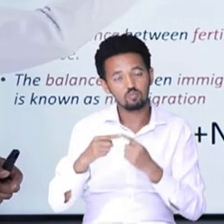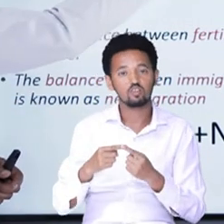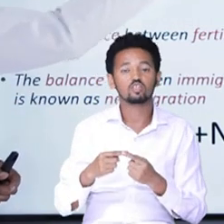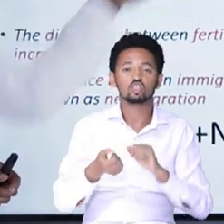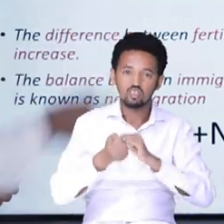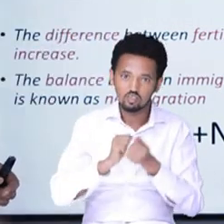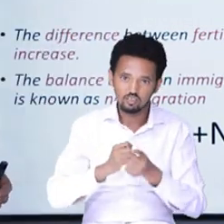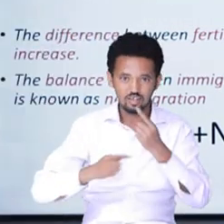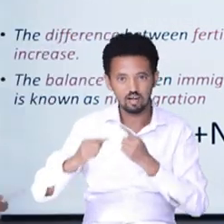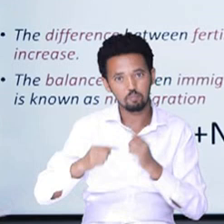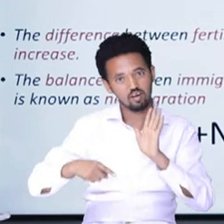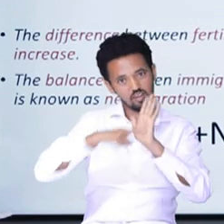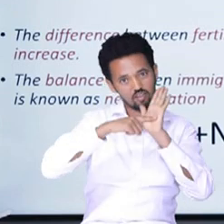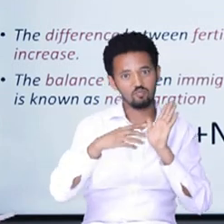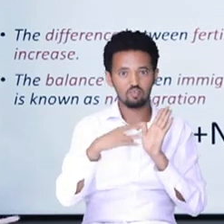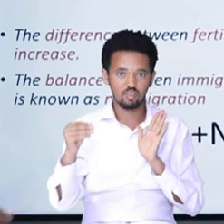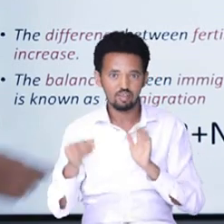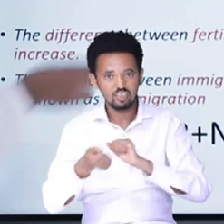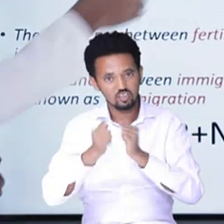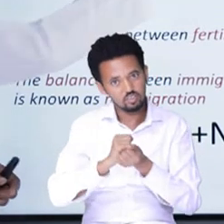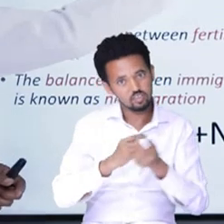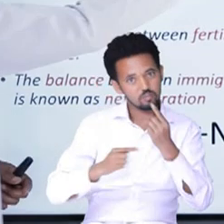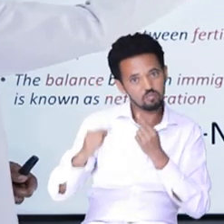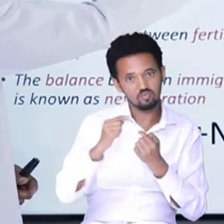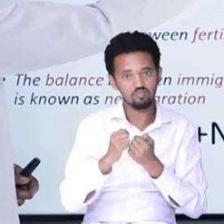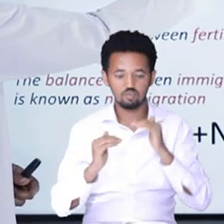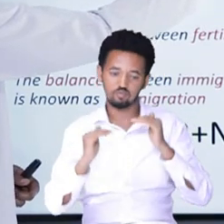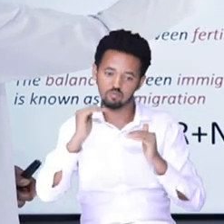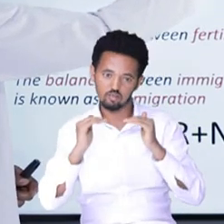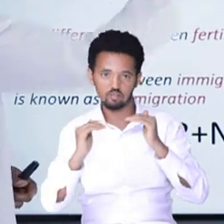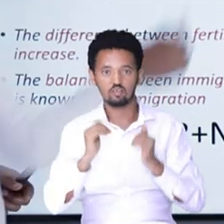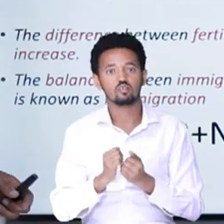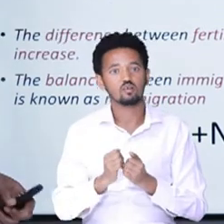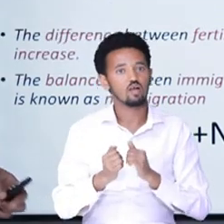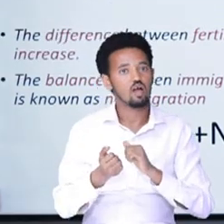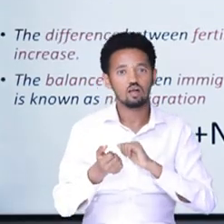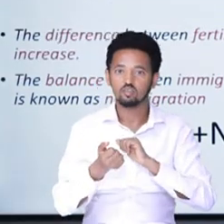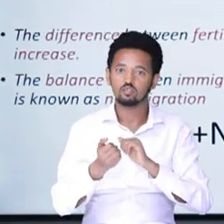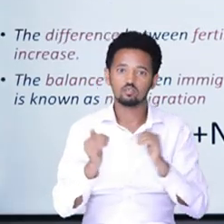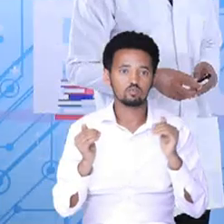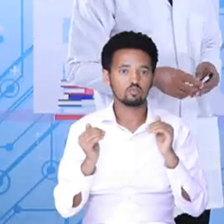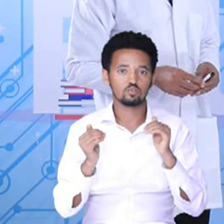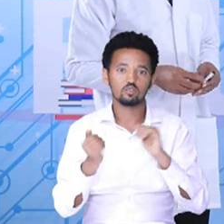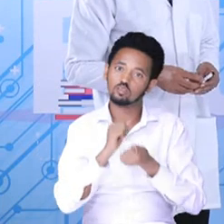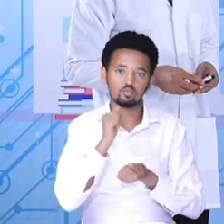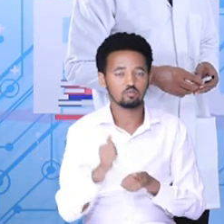change can be negative, and change can be constant or unchanged.